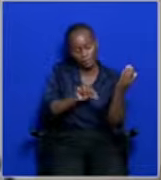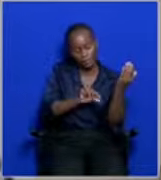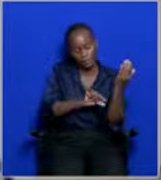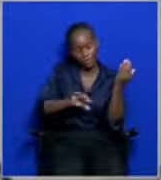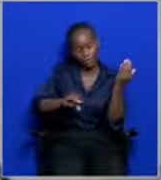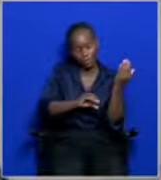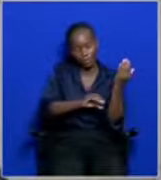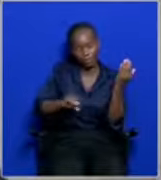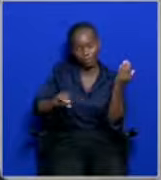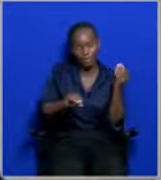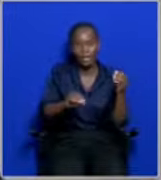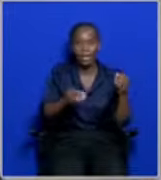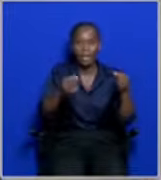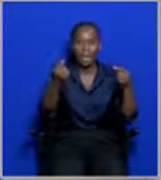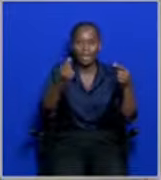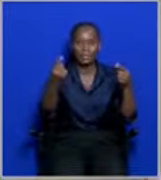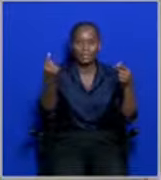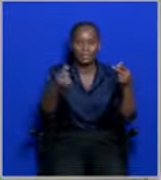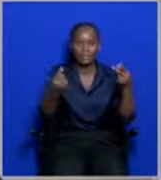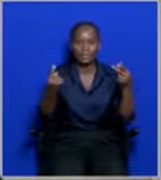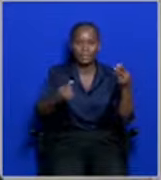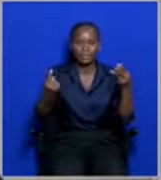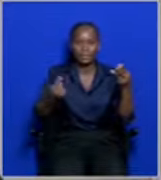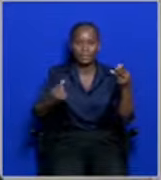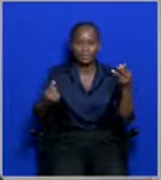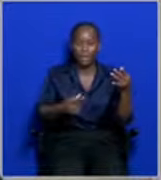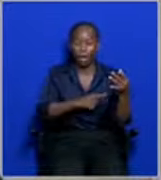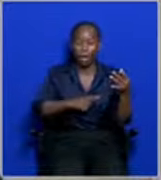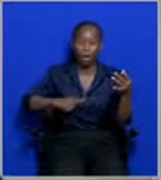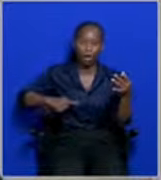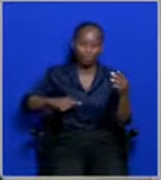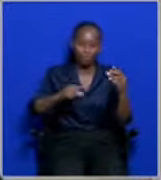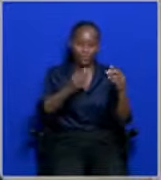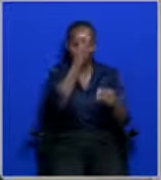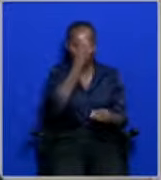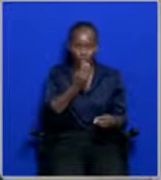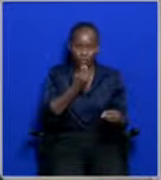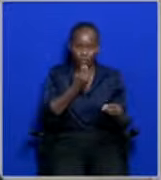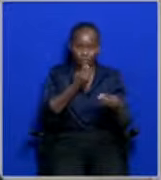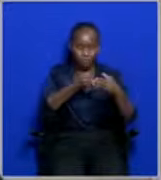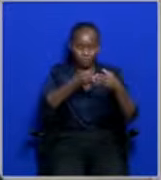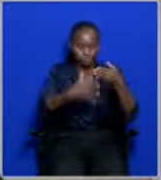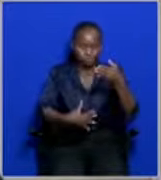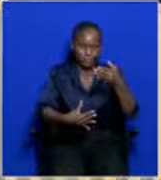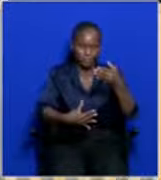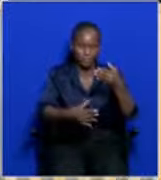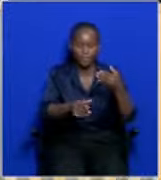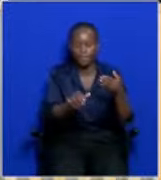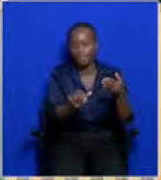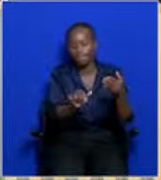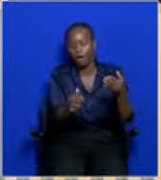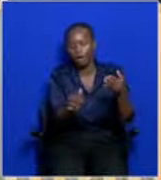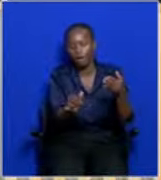that are listed there. But the photographs that immediately follow are fewer, and the other photographs seem to